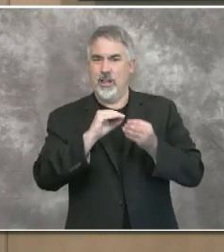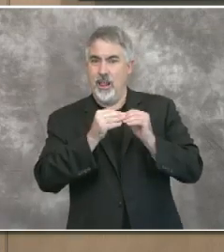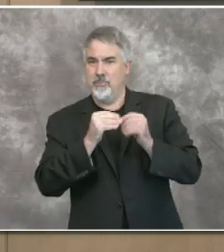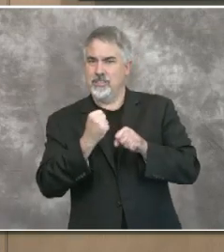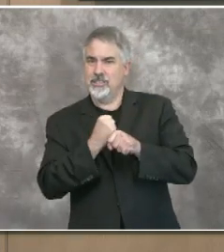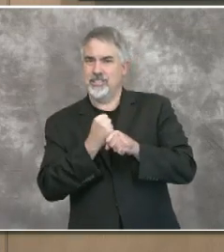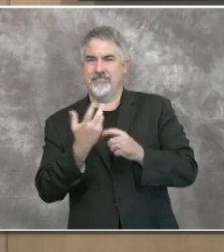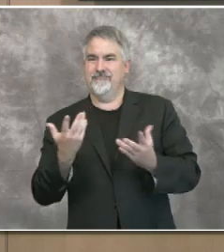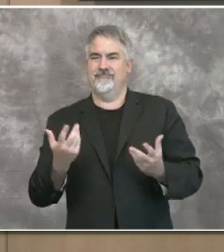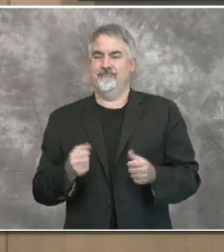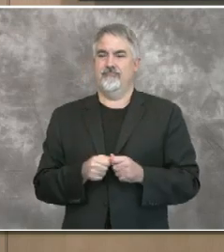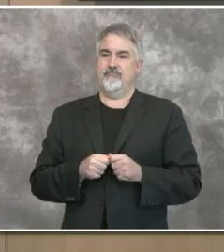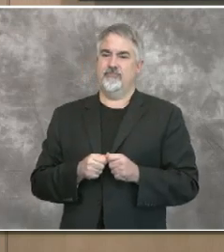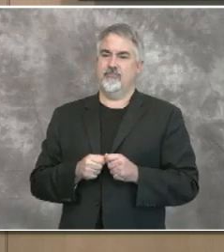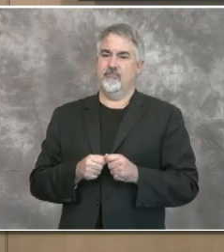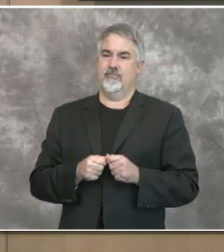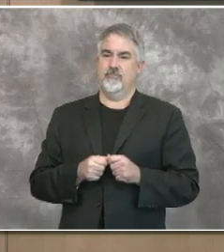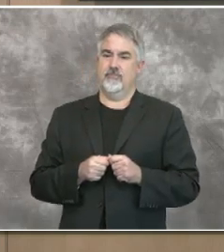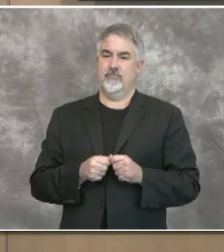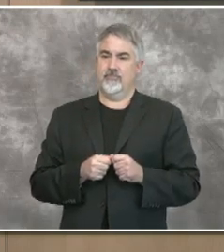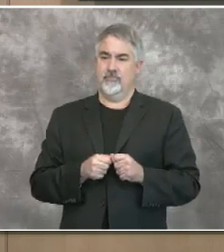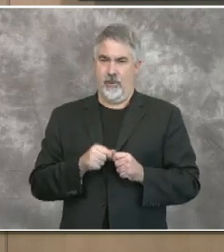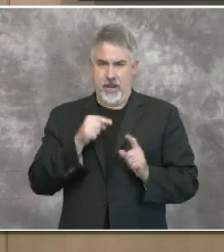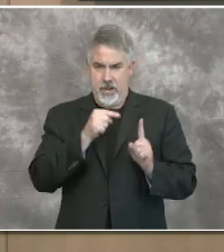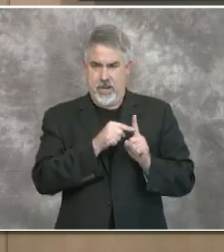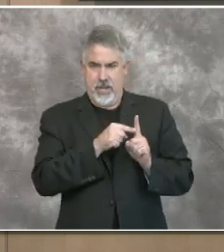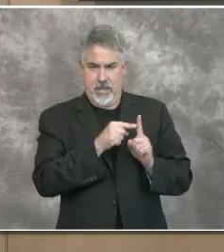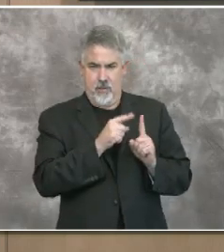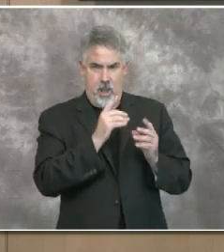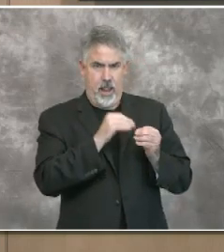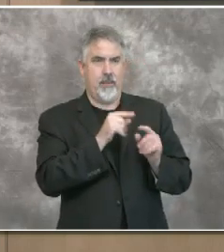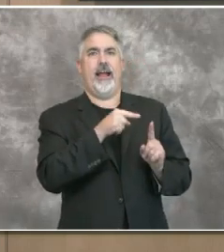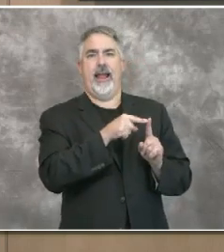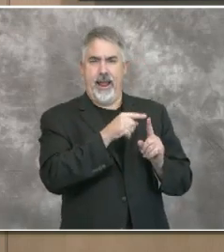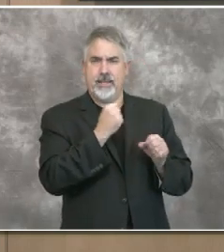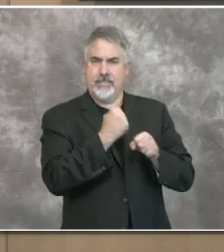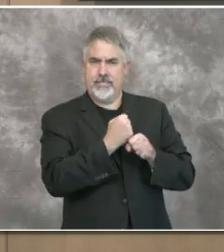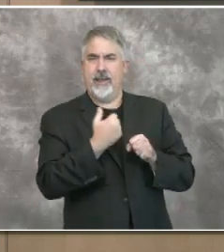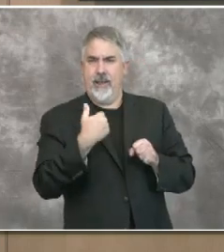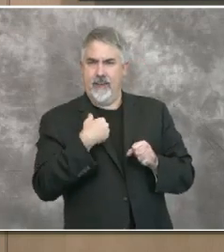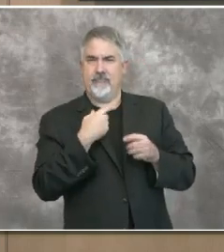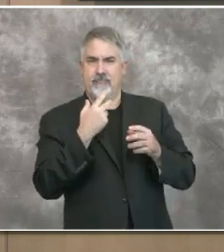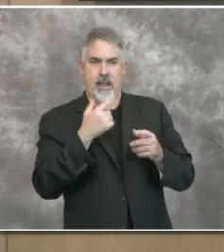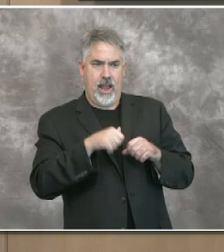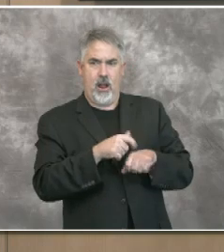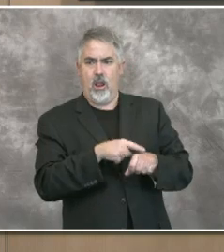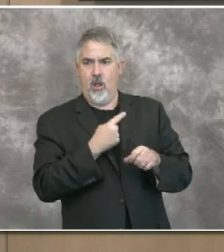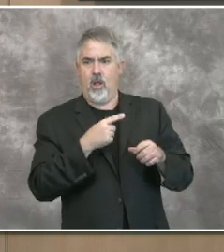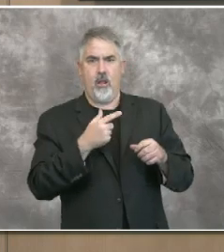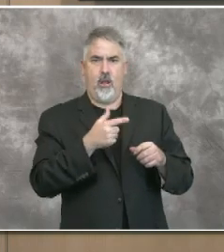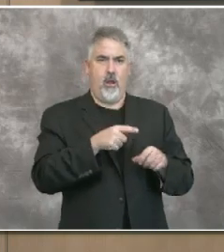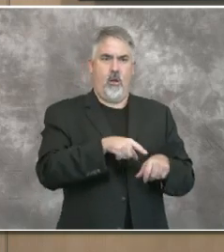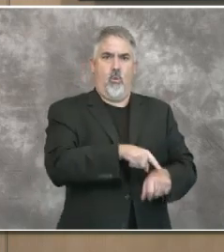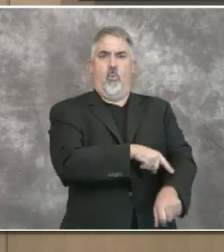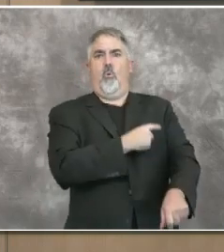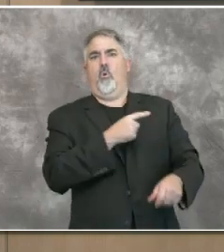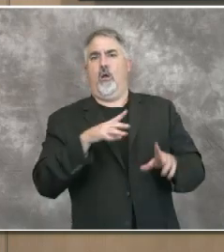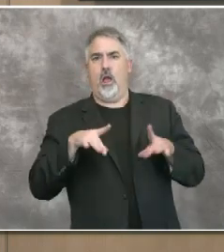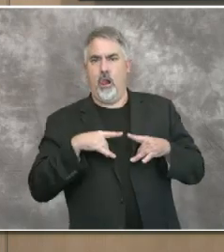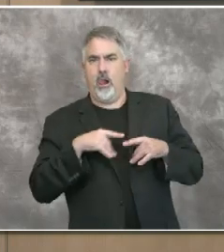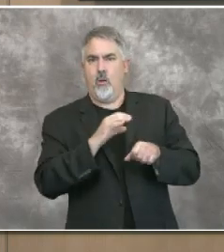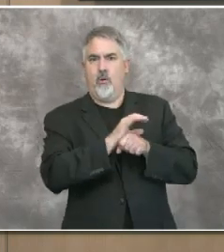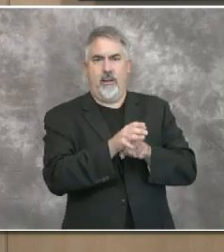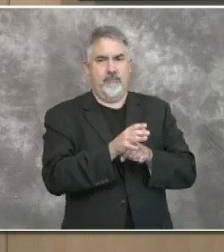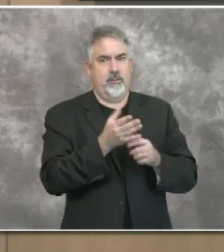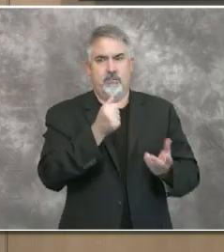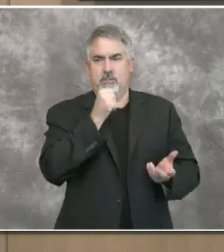any one specific cluster, our largest cluster has just over 30